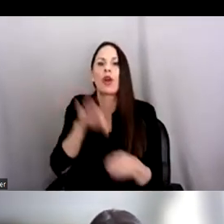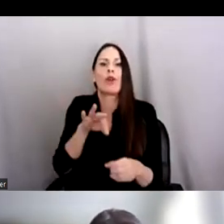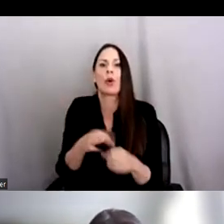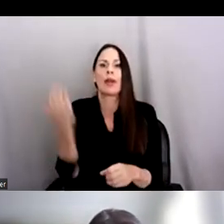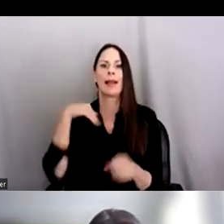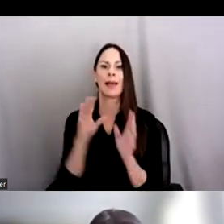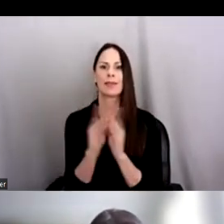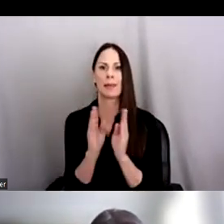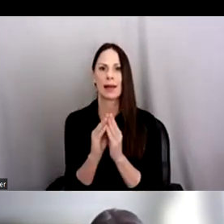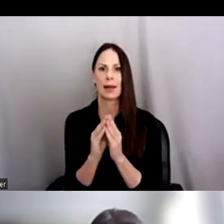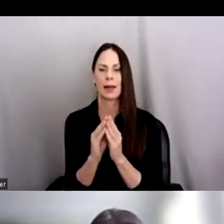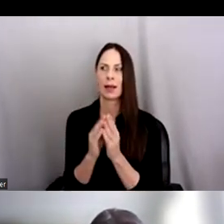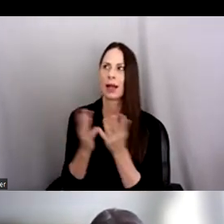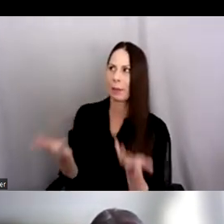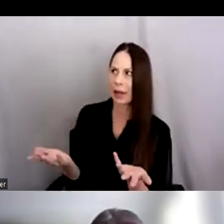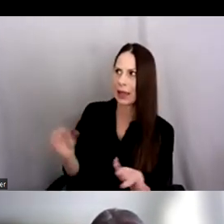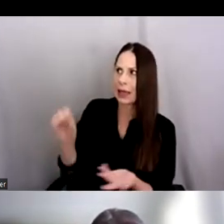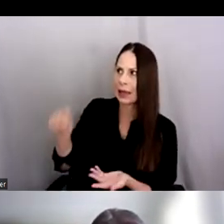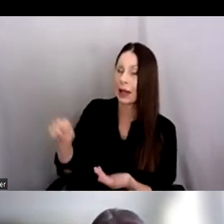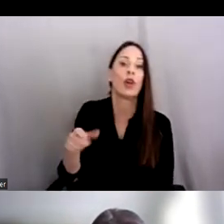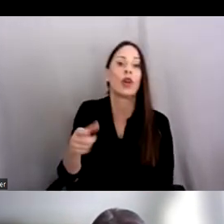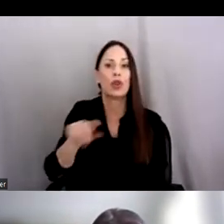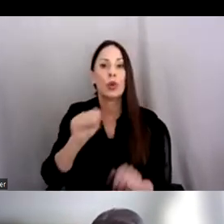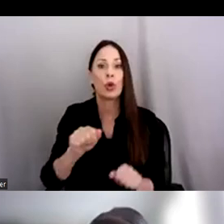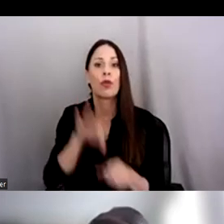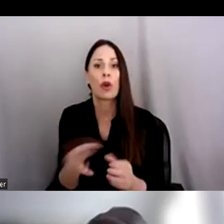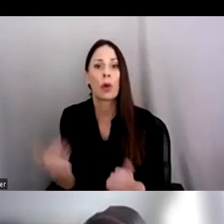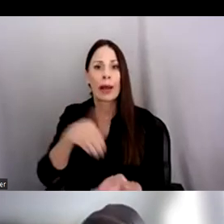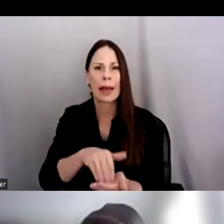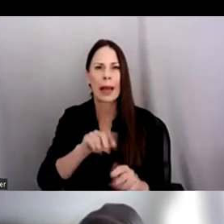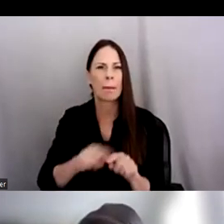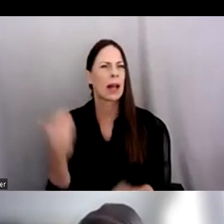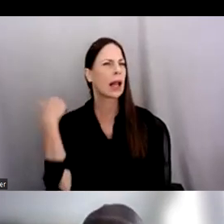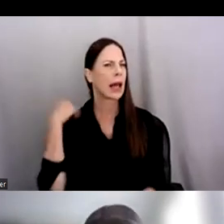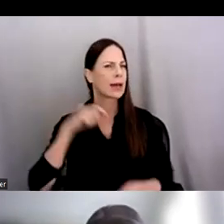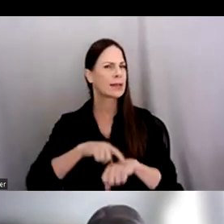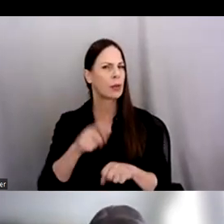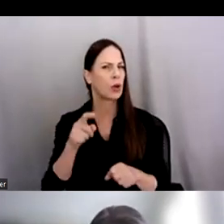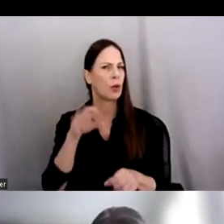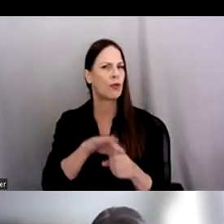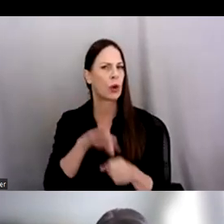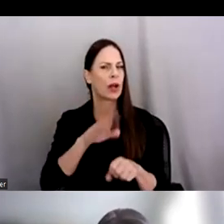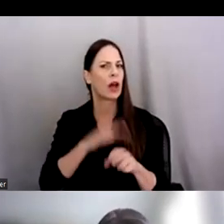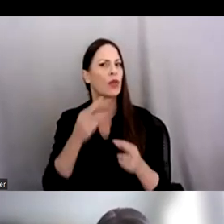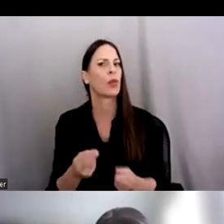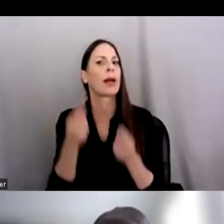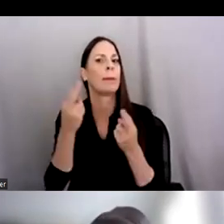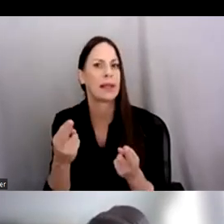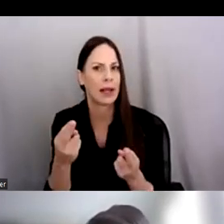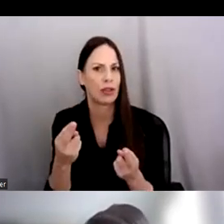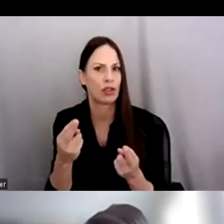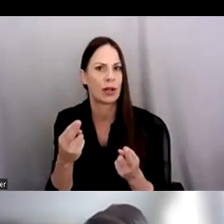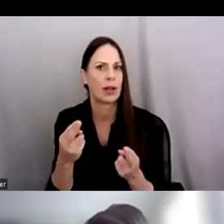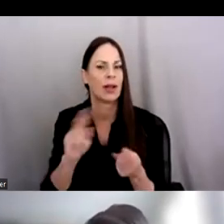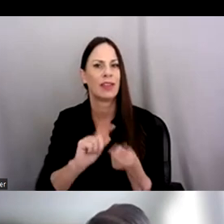I mean, yes, like you all could vote again. I think what you were voting on is the recommendation that you move to monthly meetings,